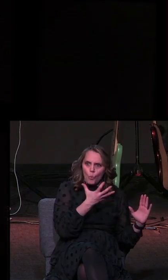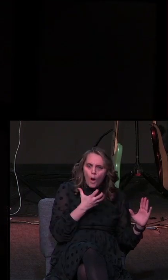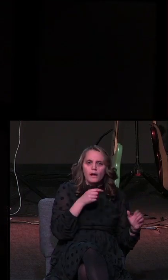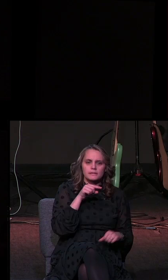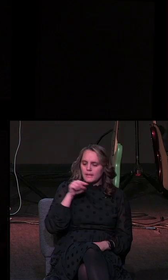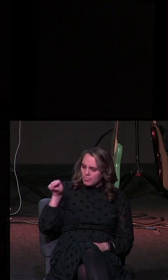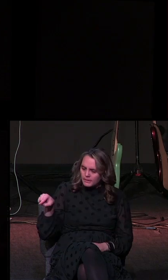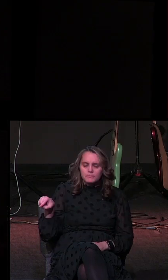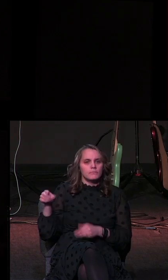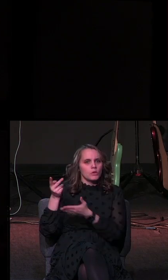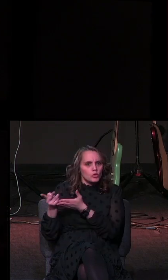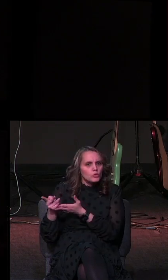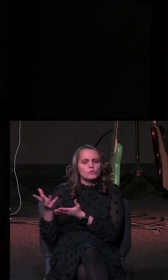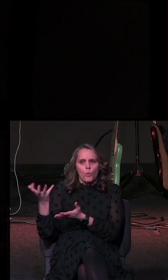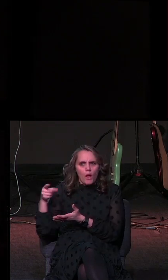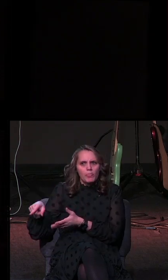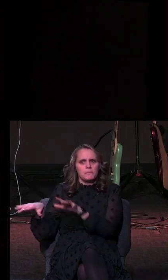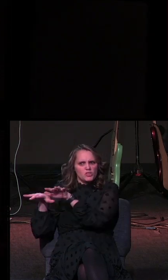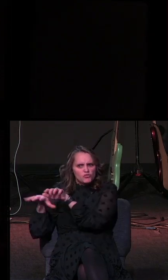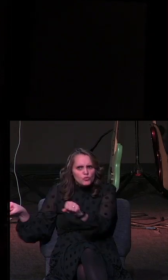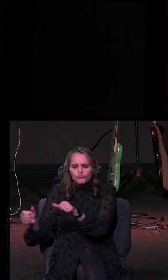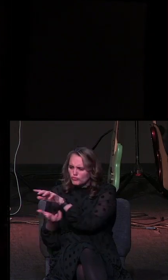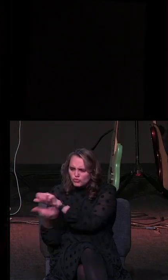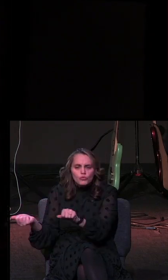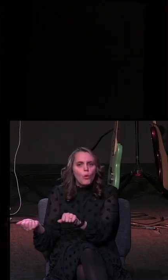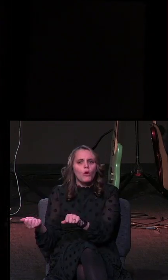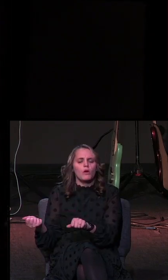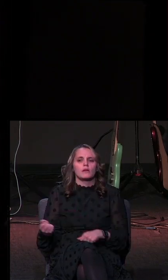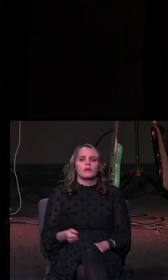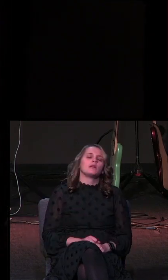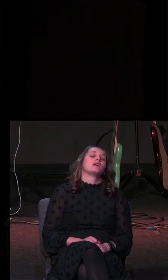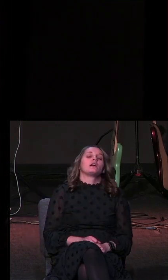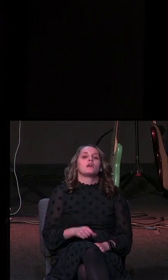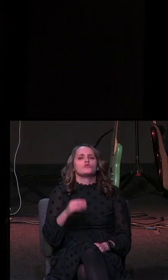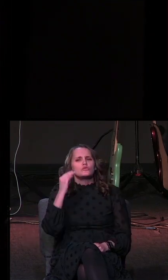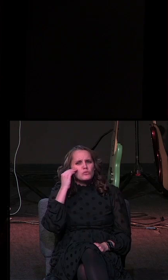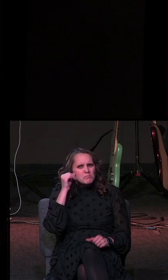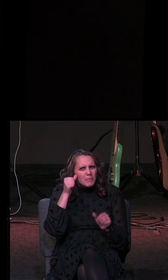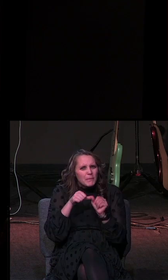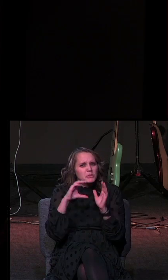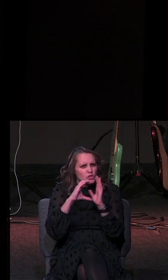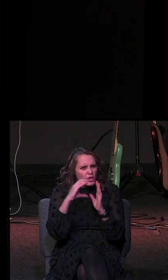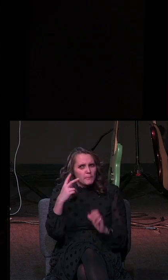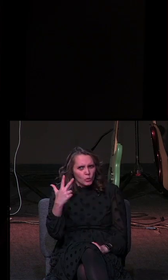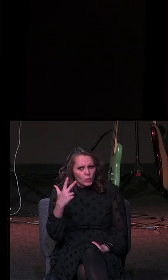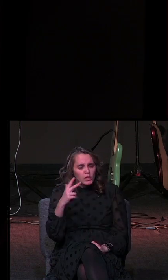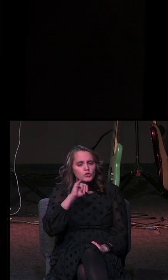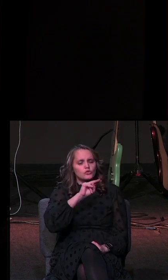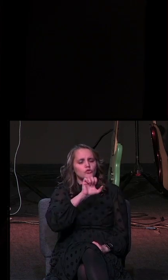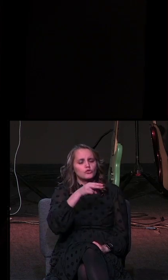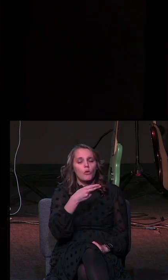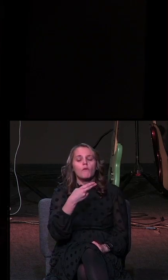be destroyed. And so he's so unhappy. In chapter 3, if you were kind of with us during the series, you know Jonah